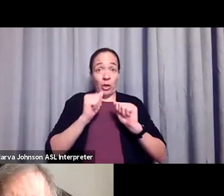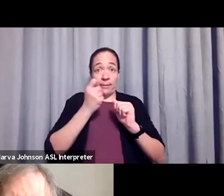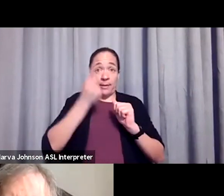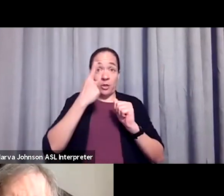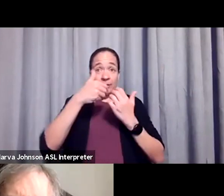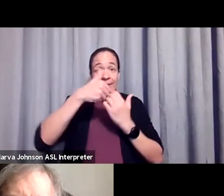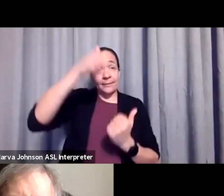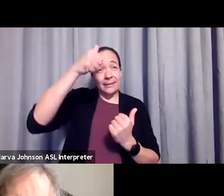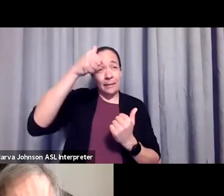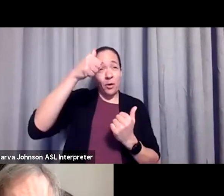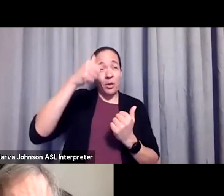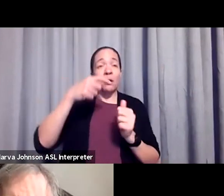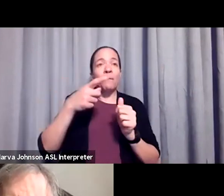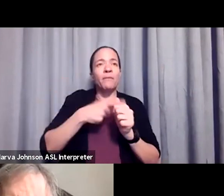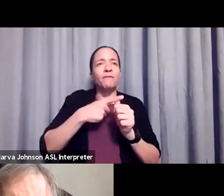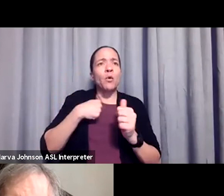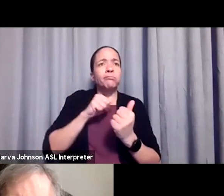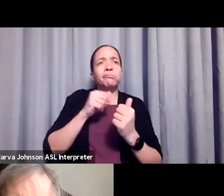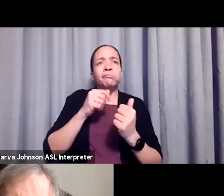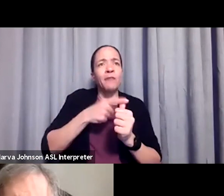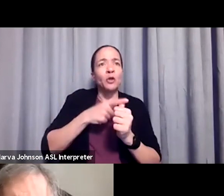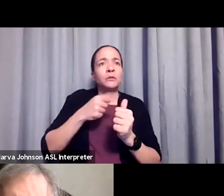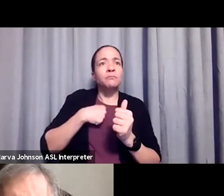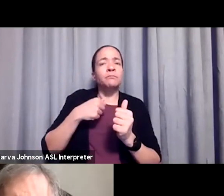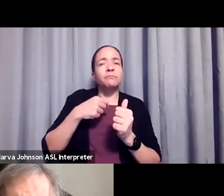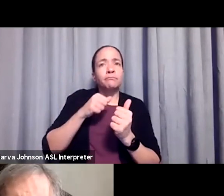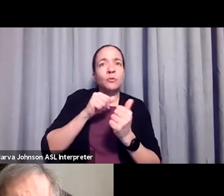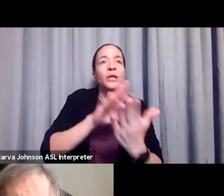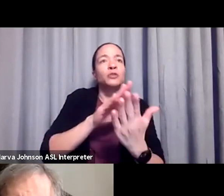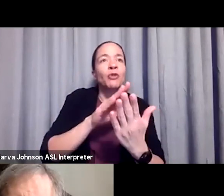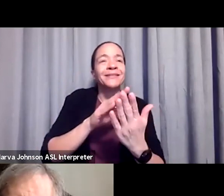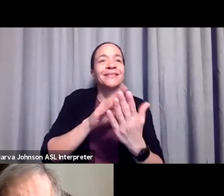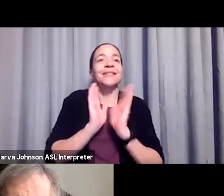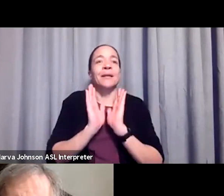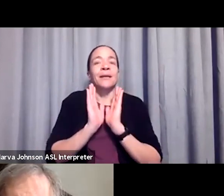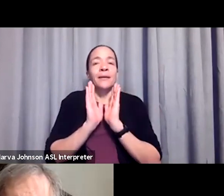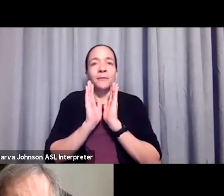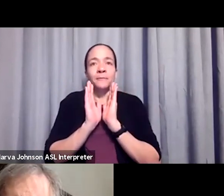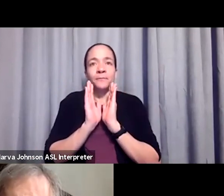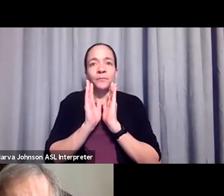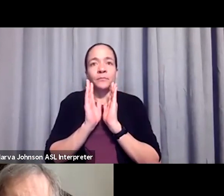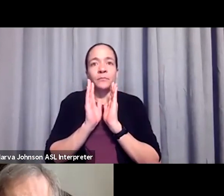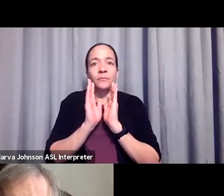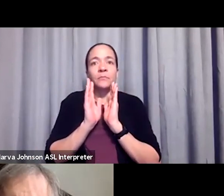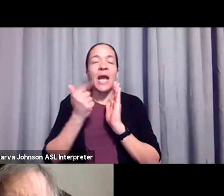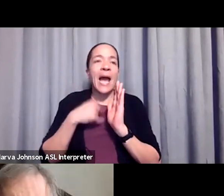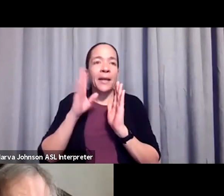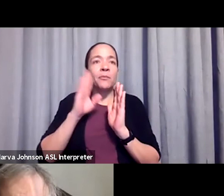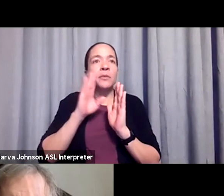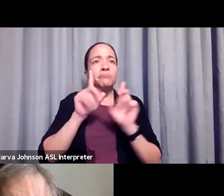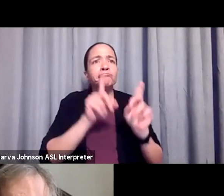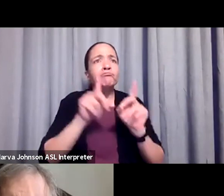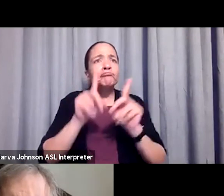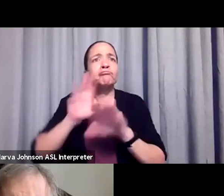within a community before addressing it? I would say I would experiment with all of